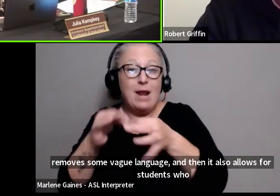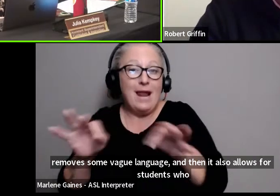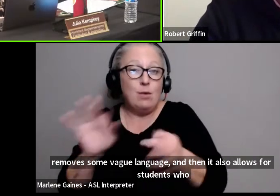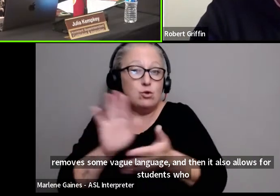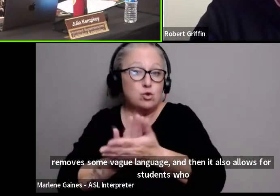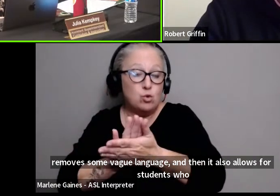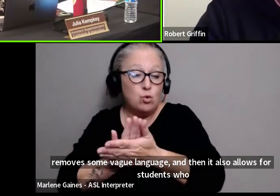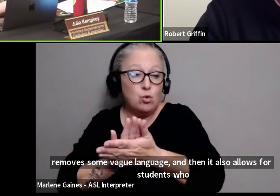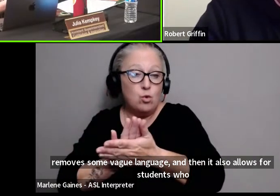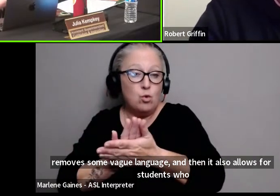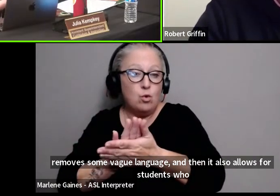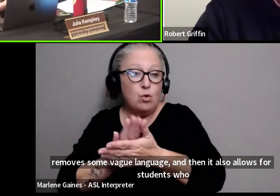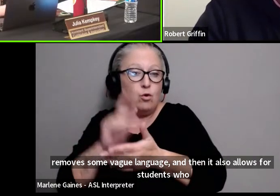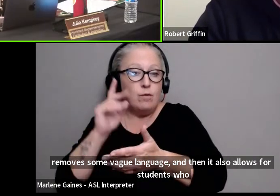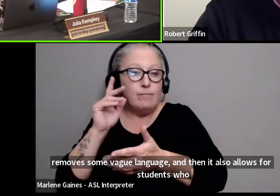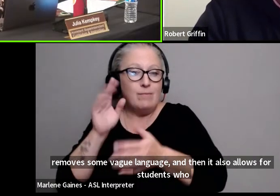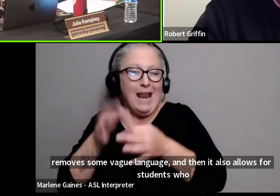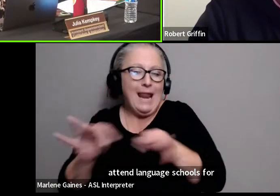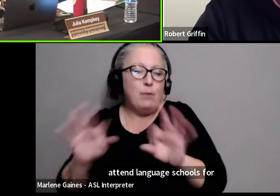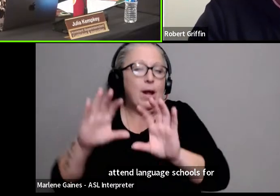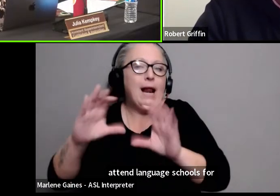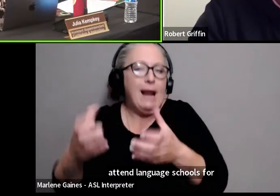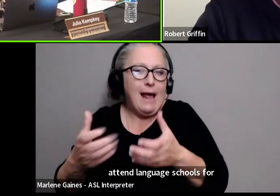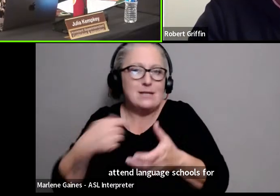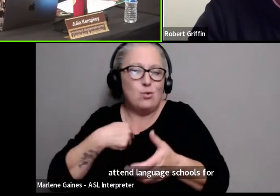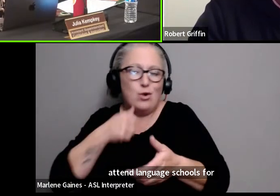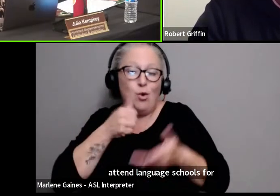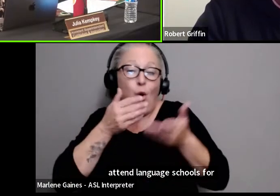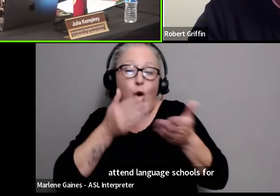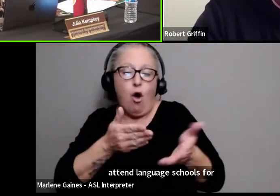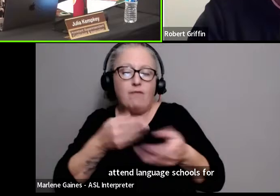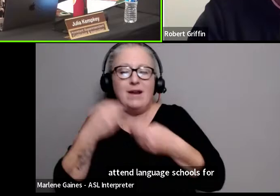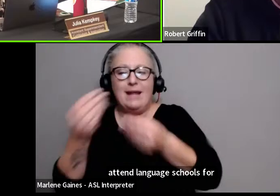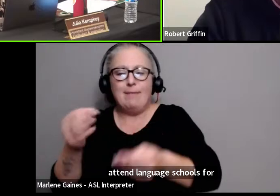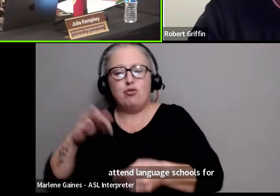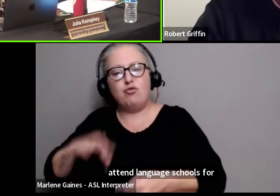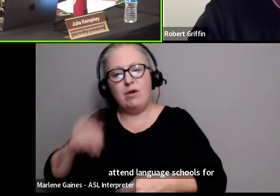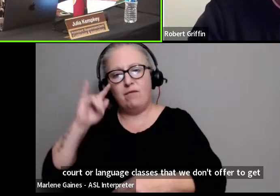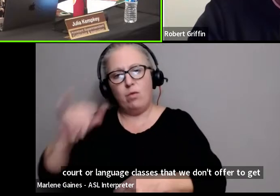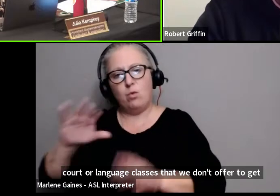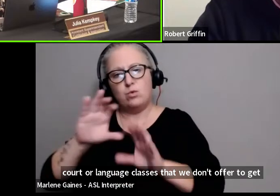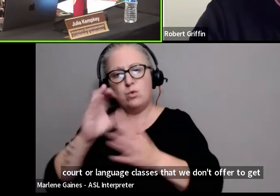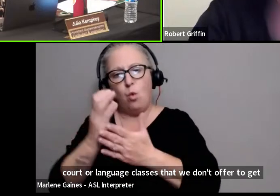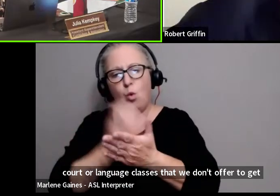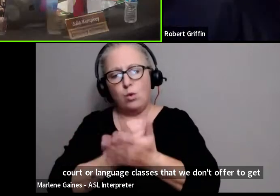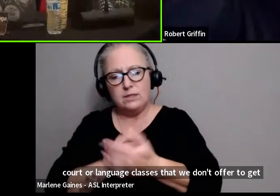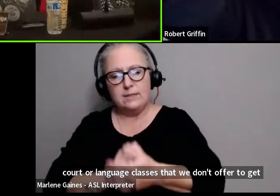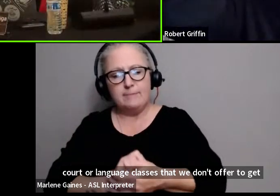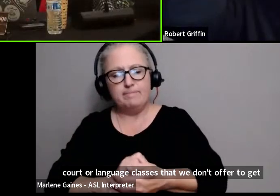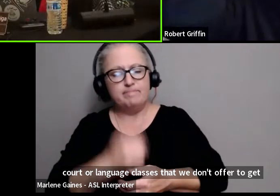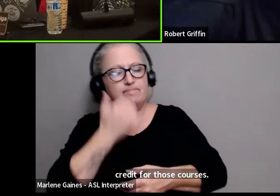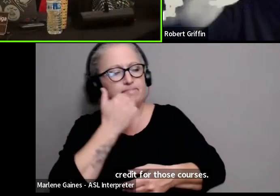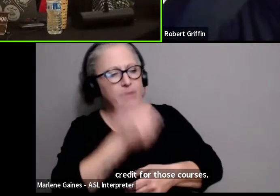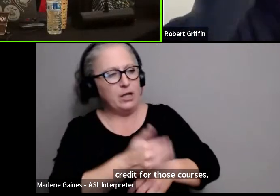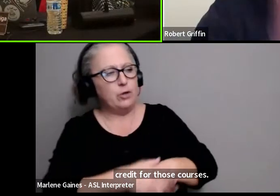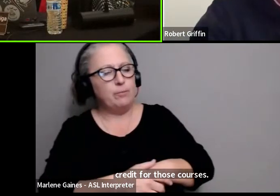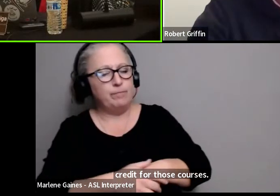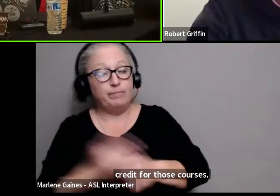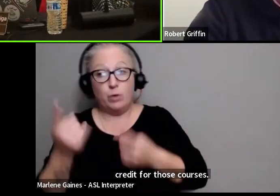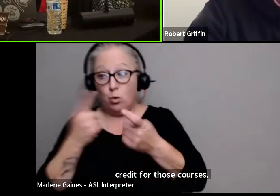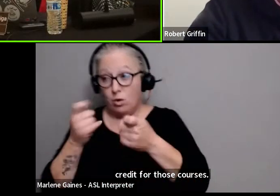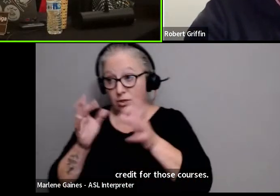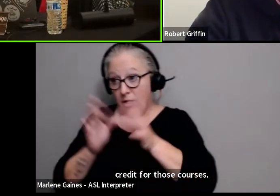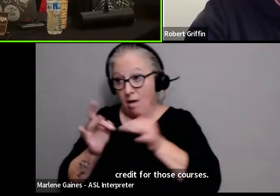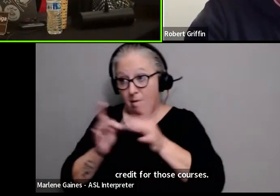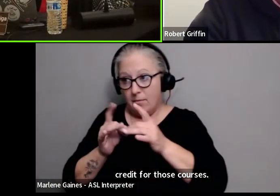schools for core or language classes that we don't offer to get credit for those courses. Thank you. Thank you. Any questions or